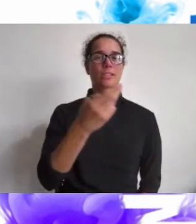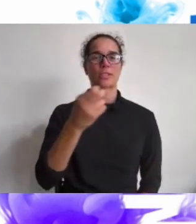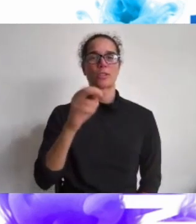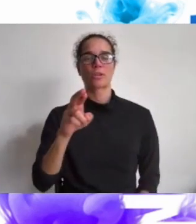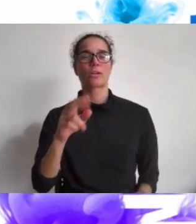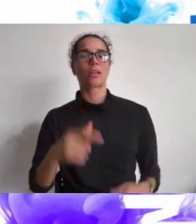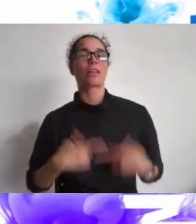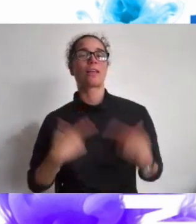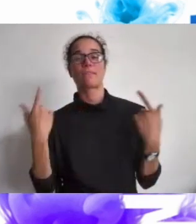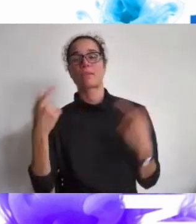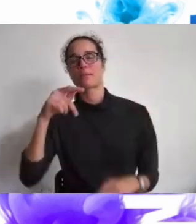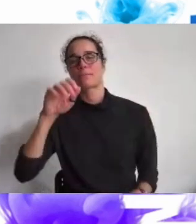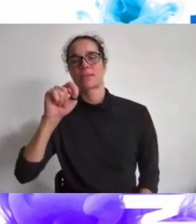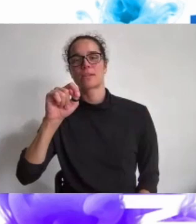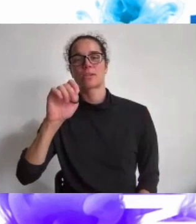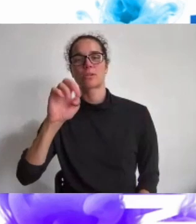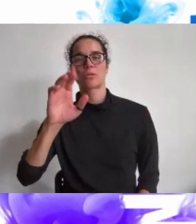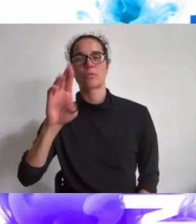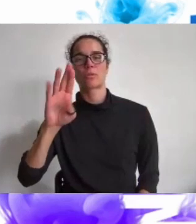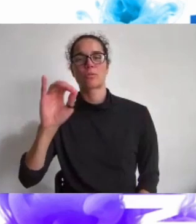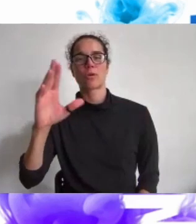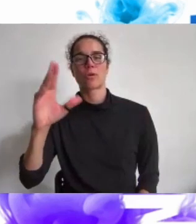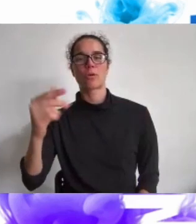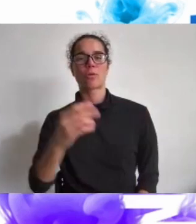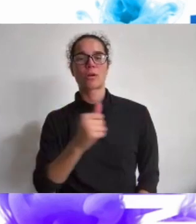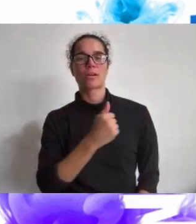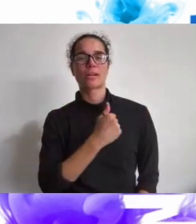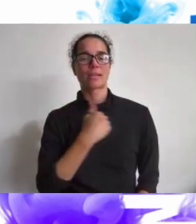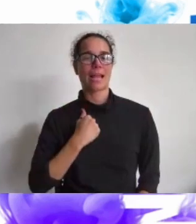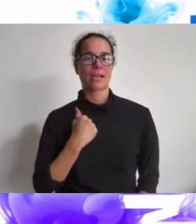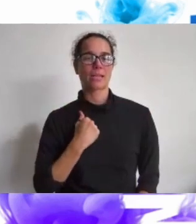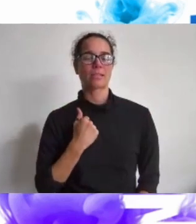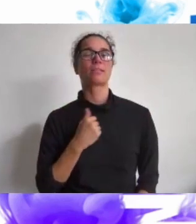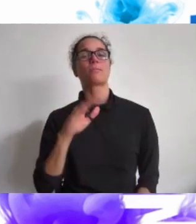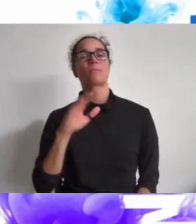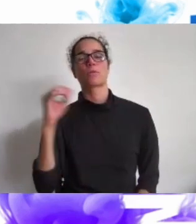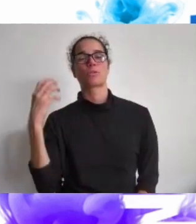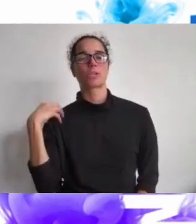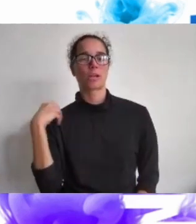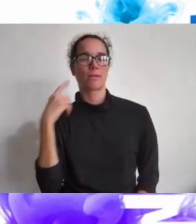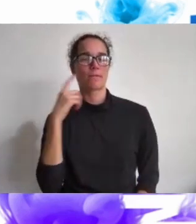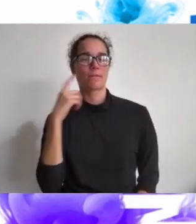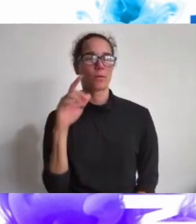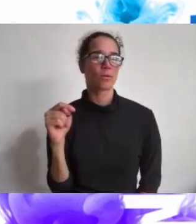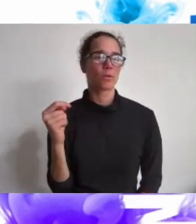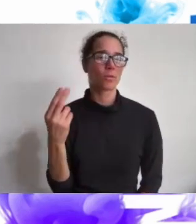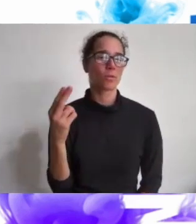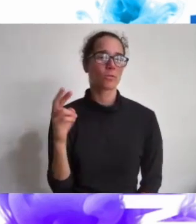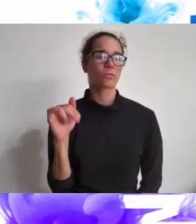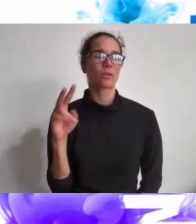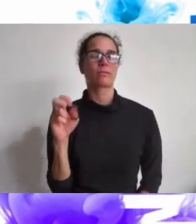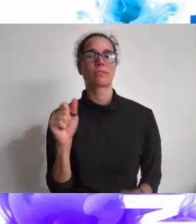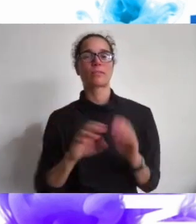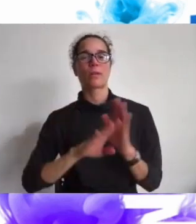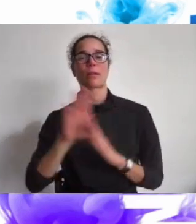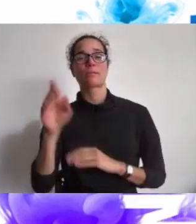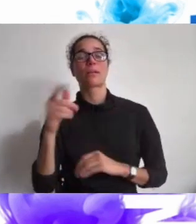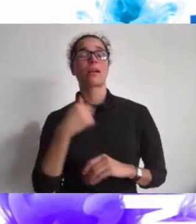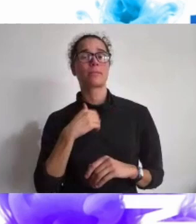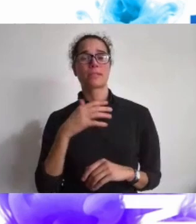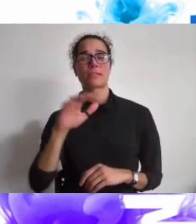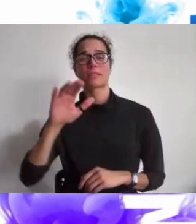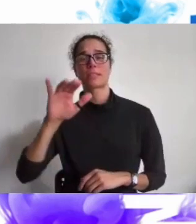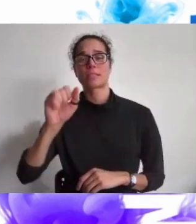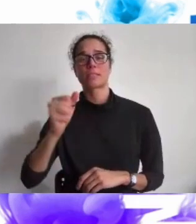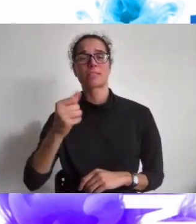I'm also the co-chair of Thrive, which is Chubb's Disability Business Roundtable. I'm a cisgender woman. I'm white with